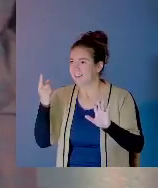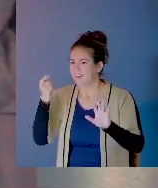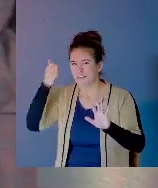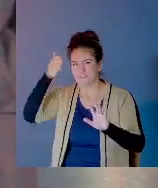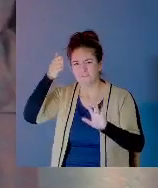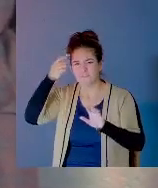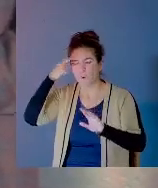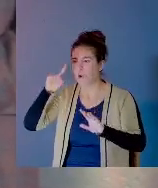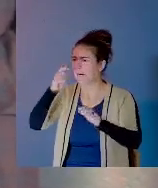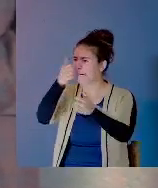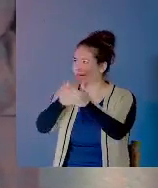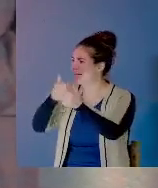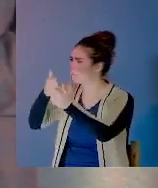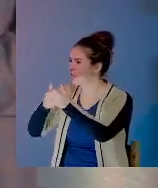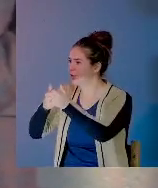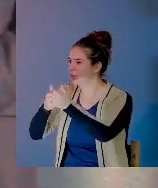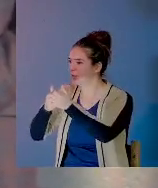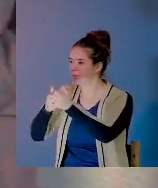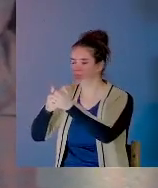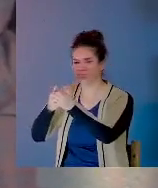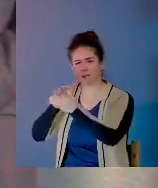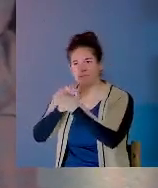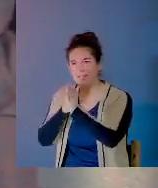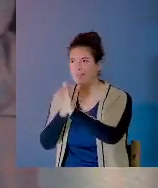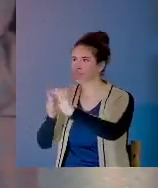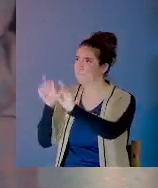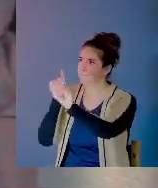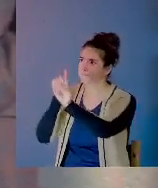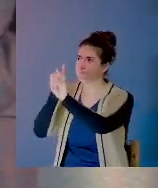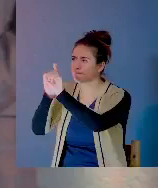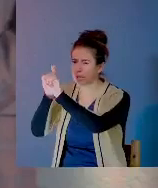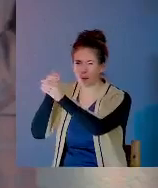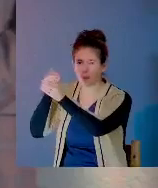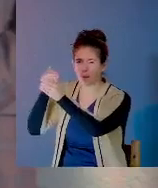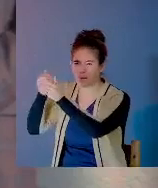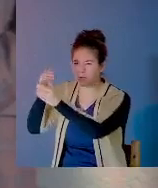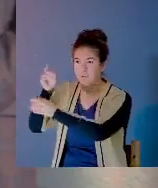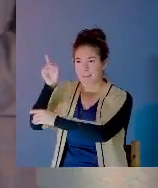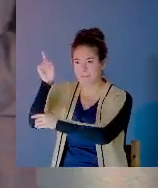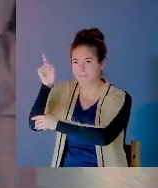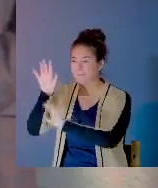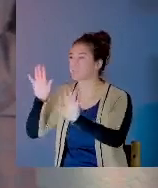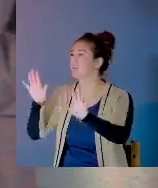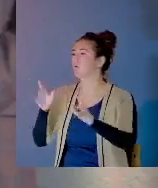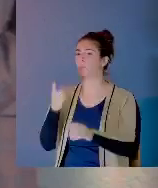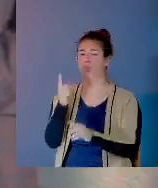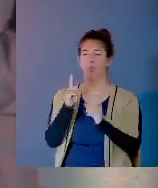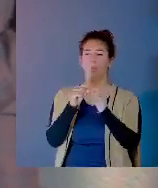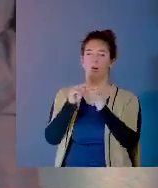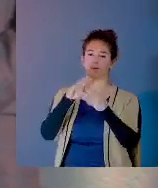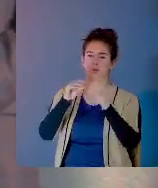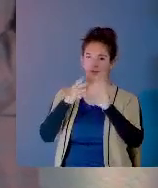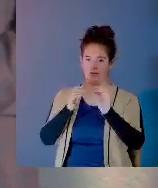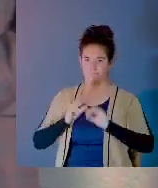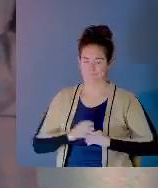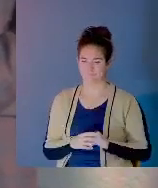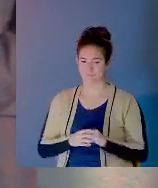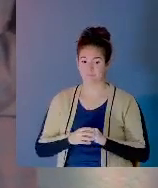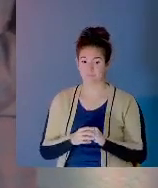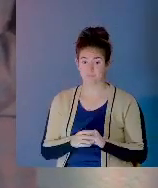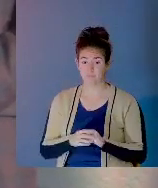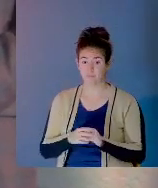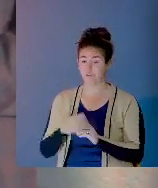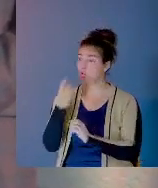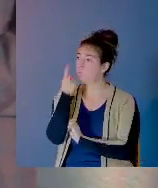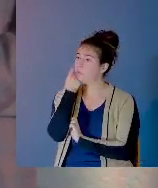him thanks. And I got into the thing. I will share one last thing. Recently, I've been getting into, well, how do I